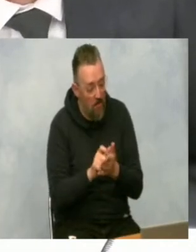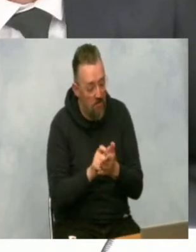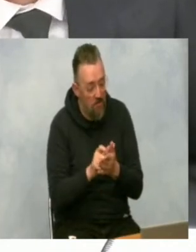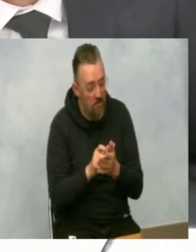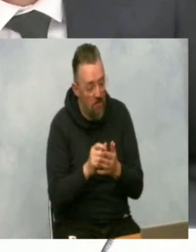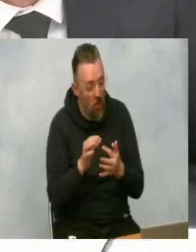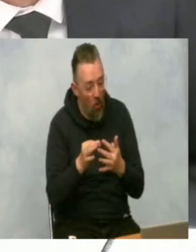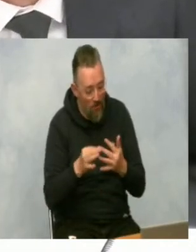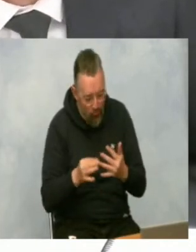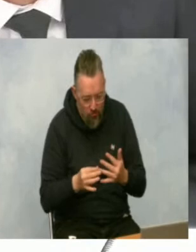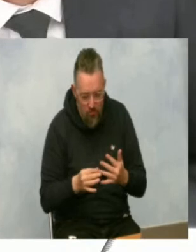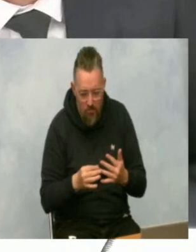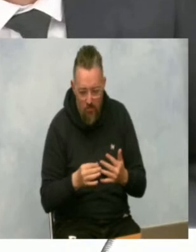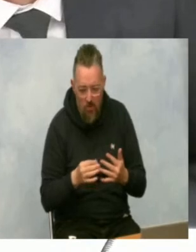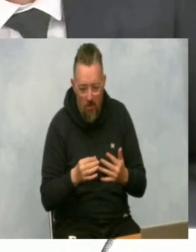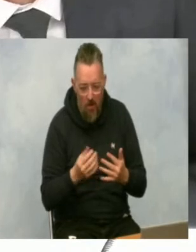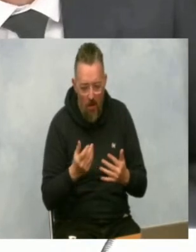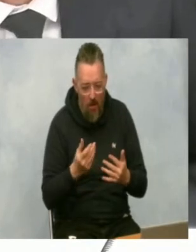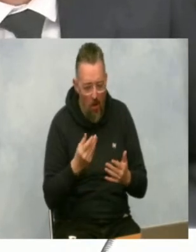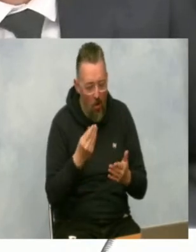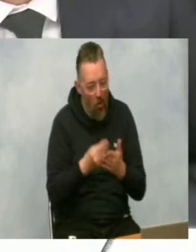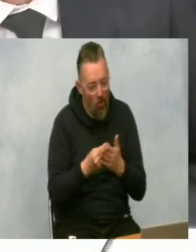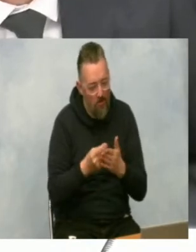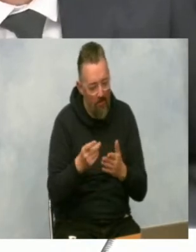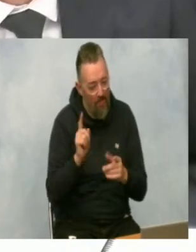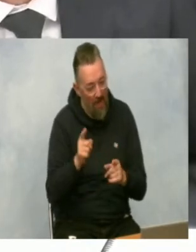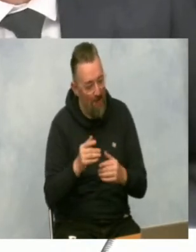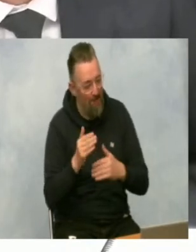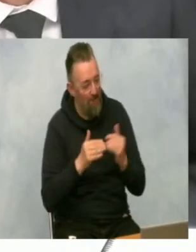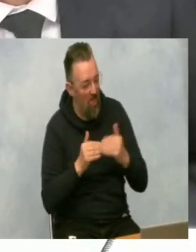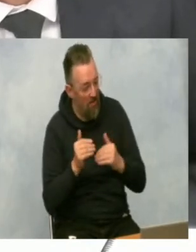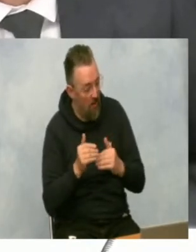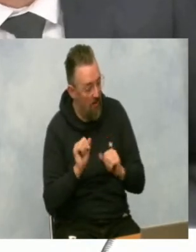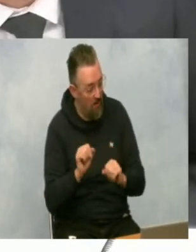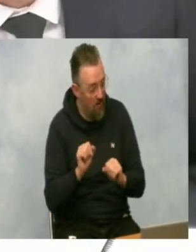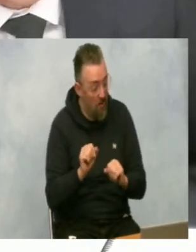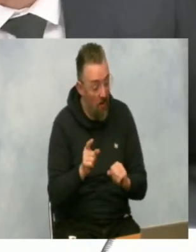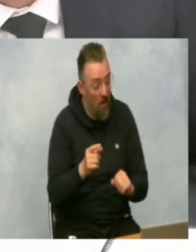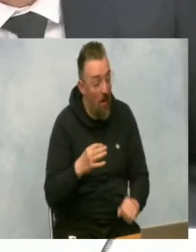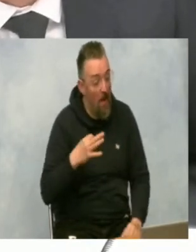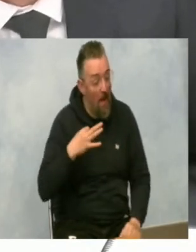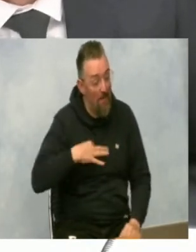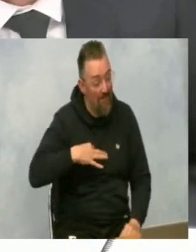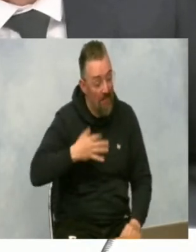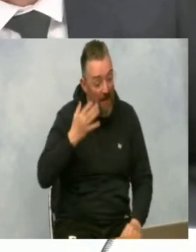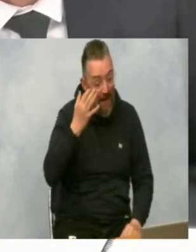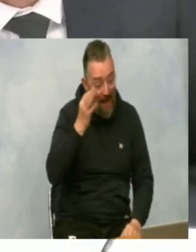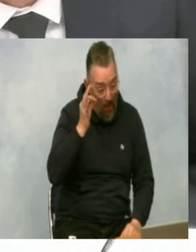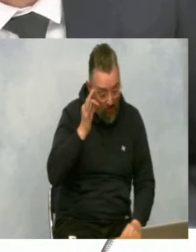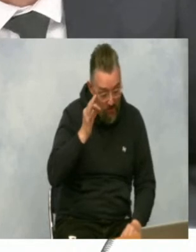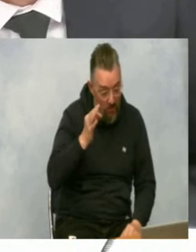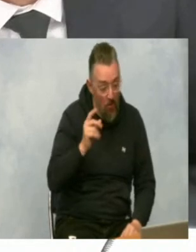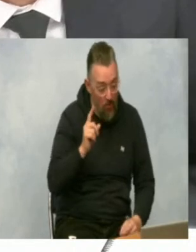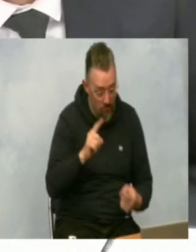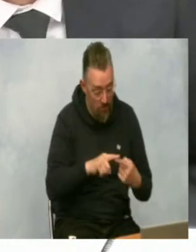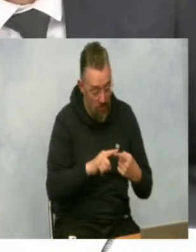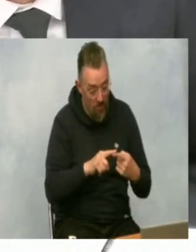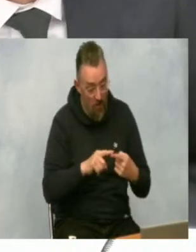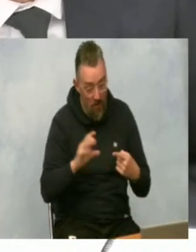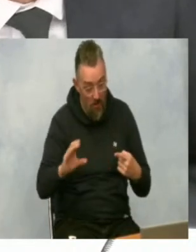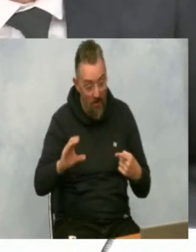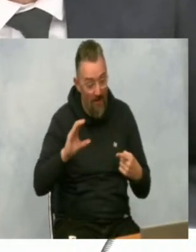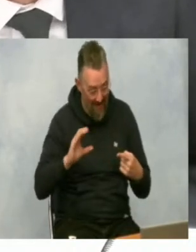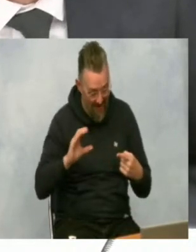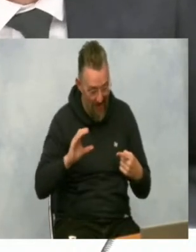and the cost of taking on a building of that nature. The benefit to the council in excess of the capital receipt